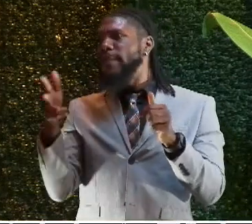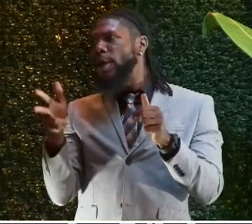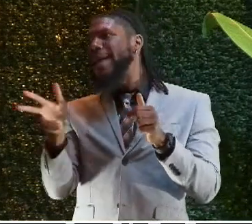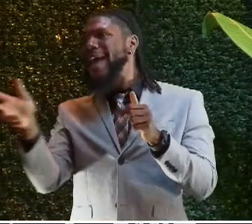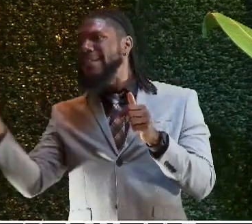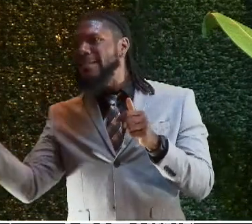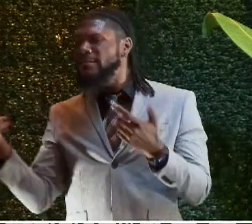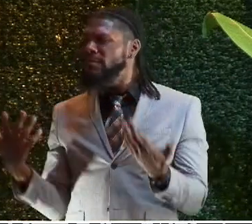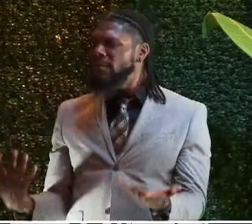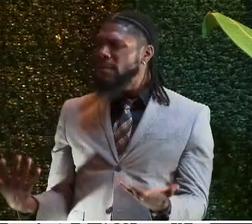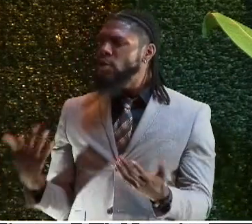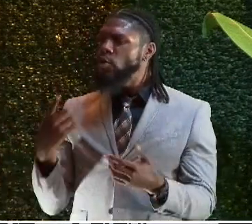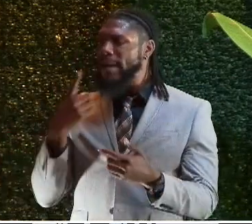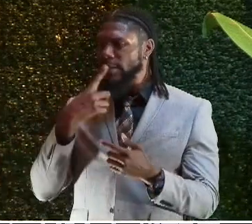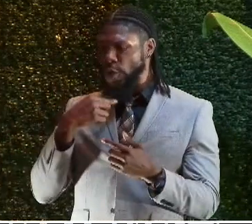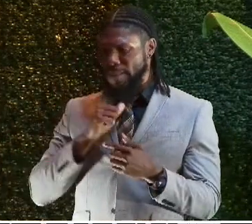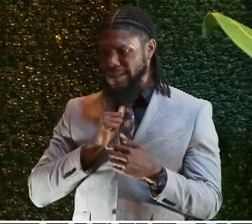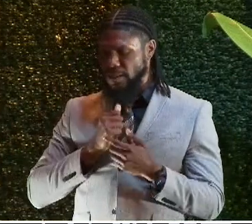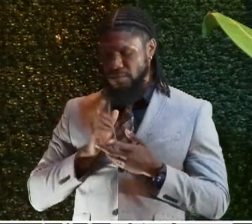him, pause. I said, listen,